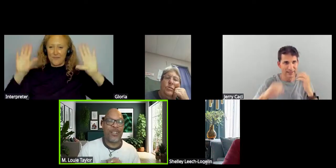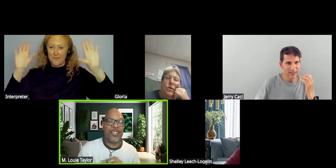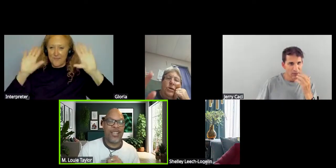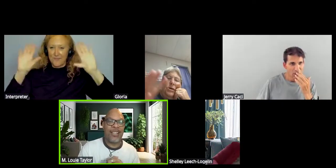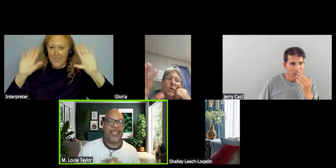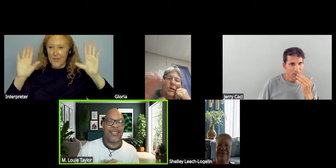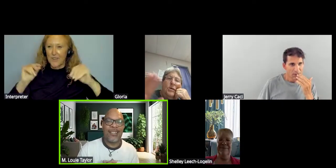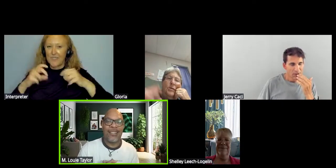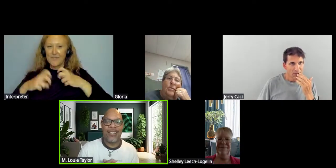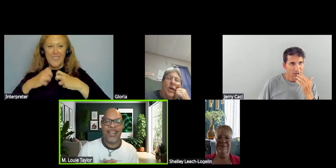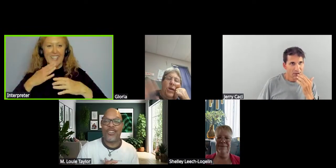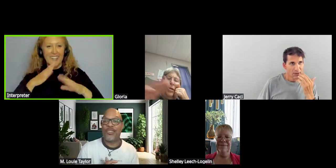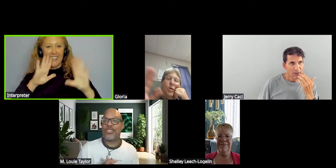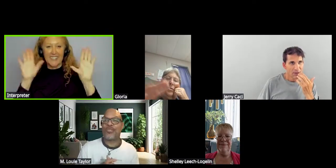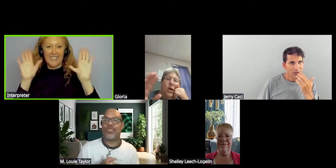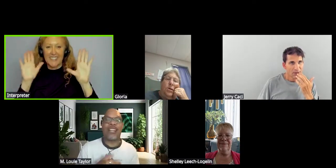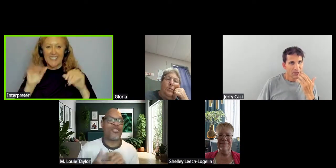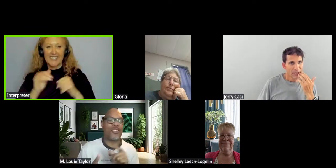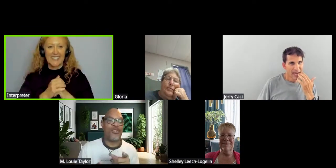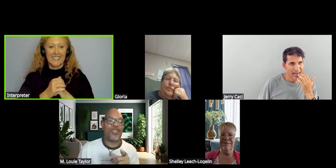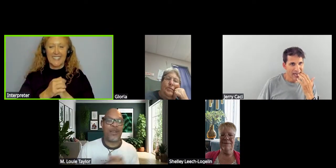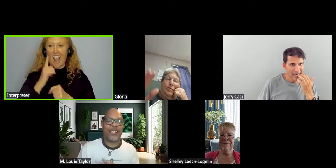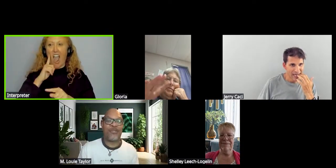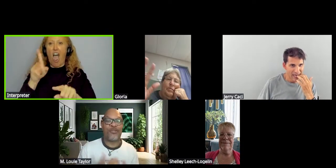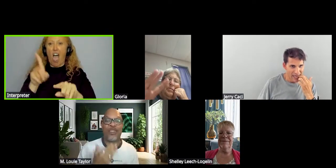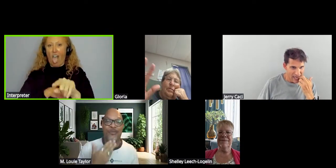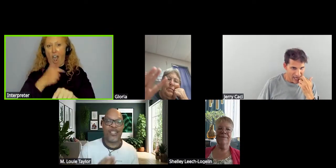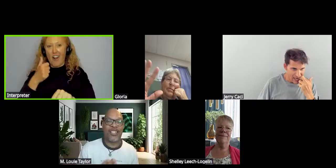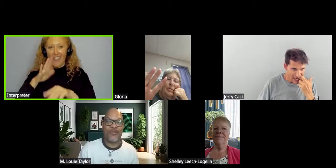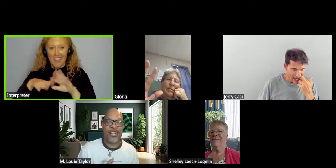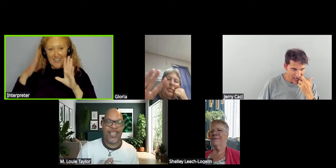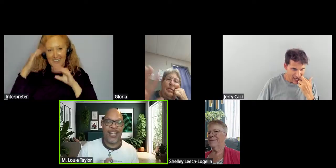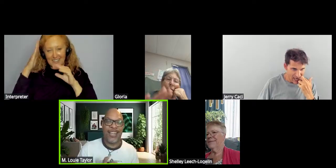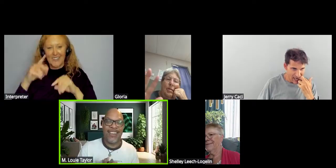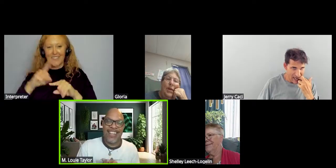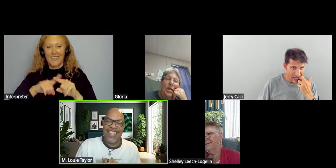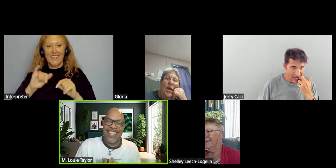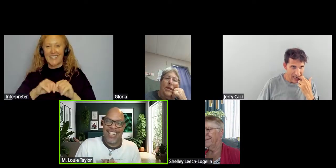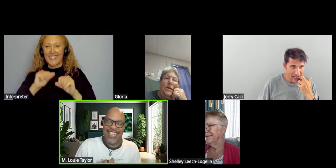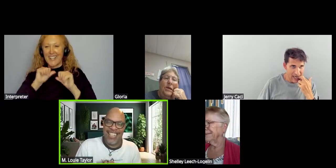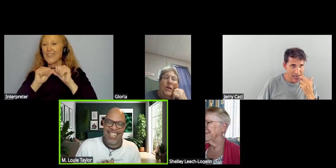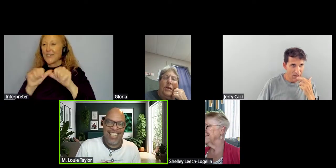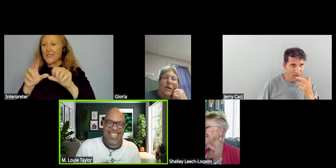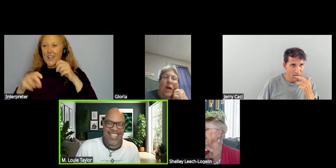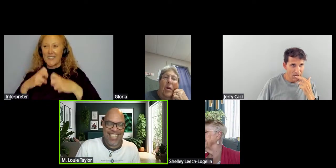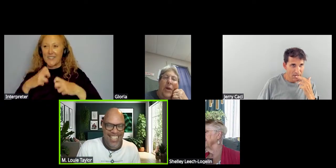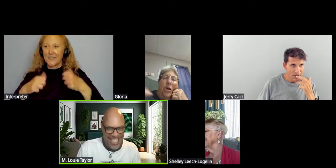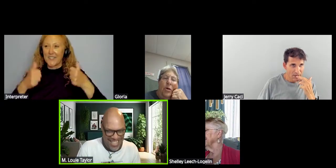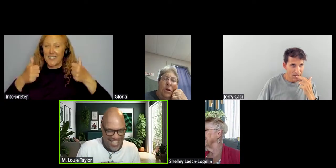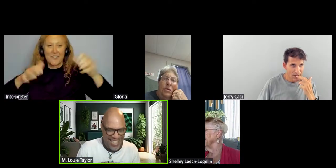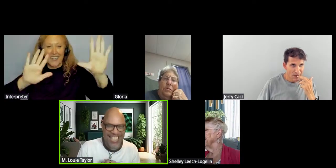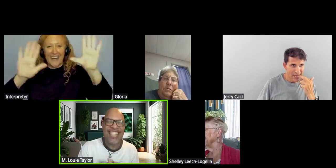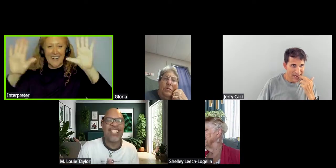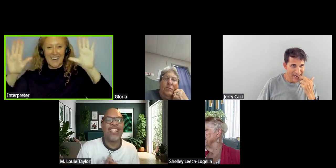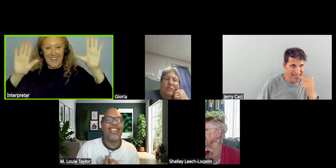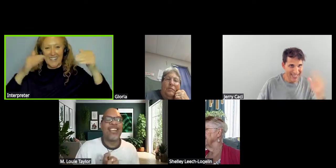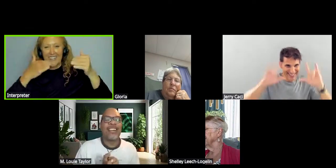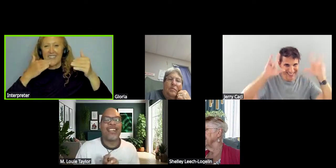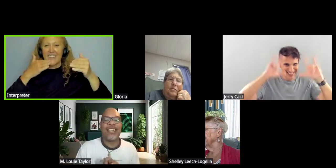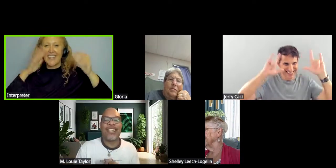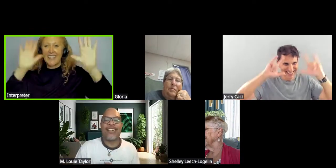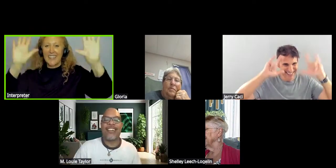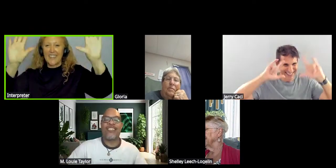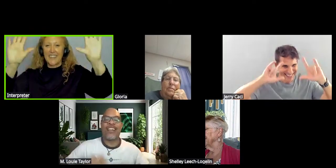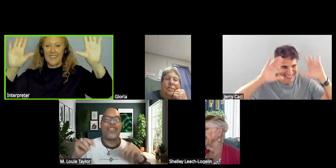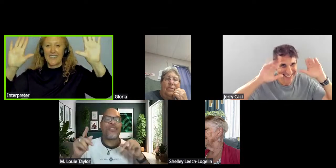Greatly appreciate. No problem. I know Thank this is you. a lot longer than you were expecting, so greatly appreciate you sticking it out. No problem. All right.